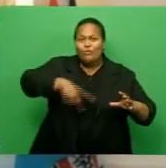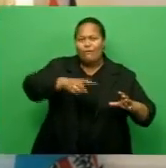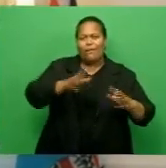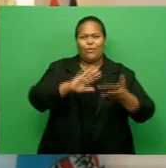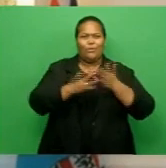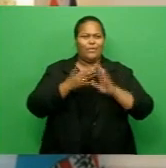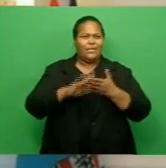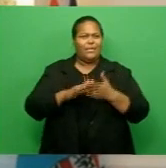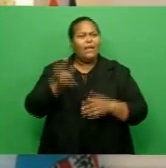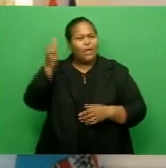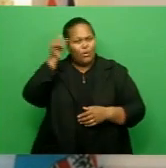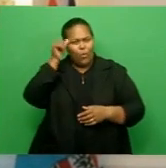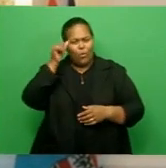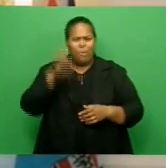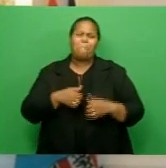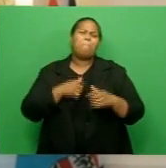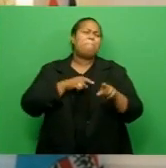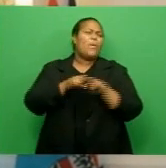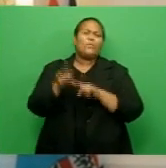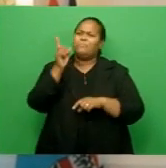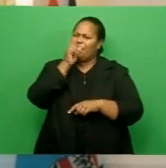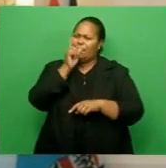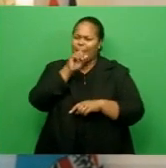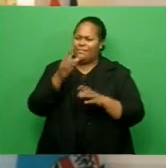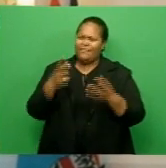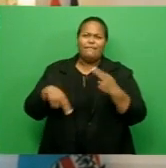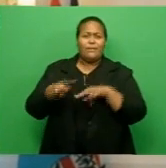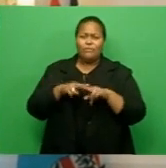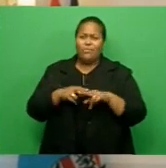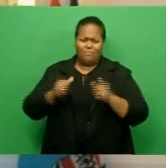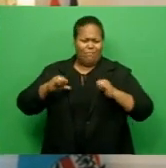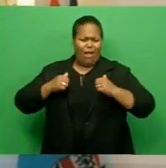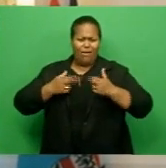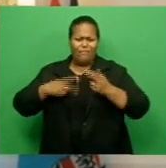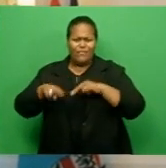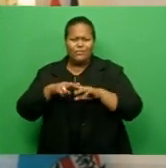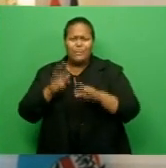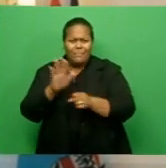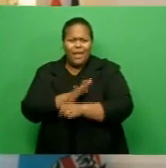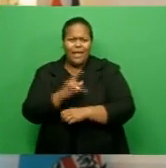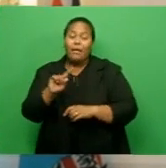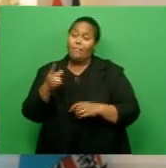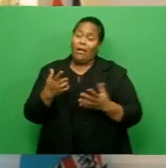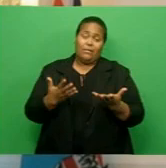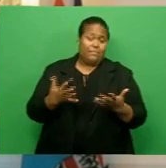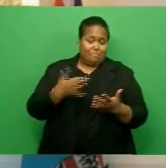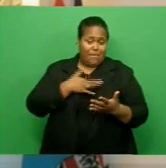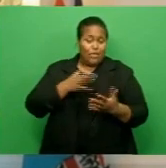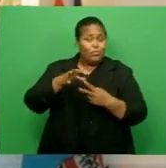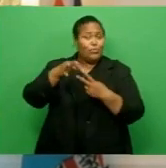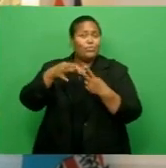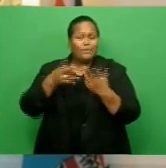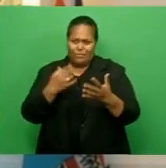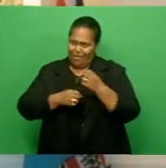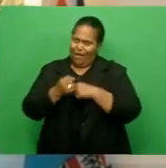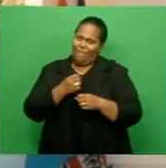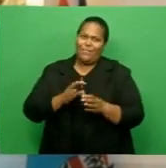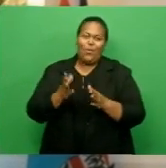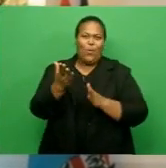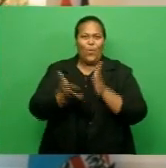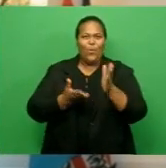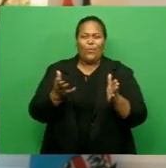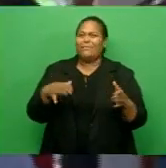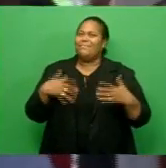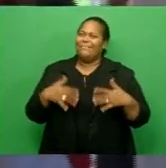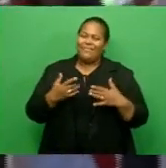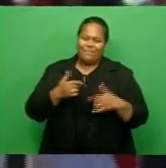know out of the many people in Fiji who has done Fiji proud, working for their own people and their country, and to be chosen to be one of them is something that I will always remember for the rest of